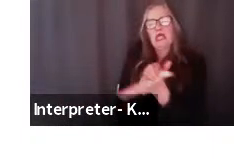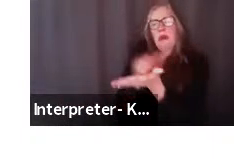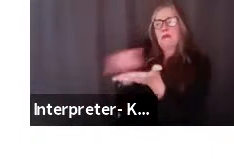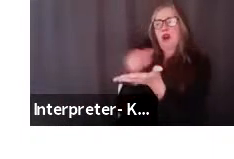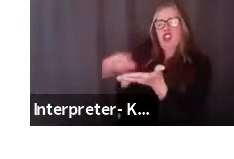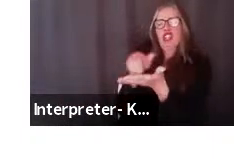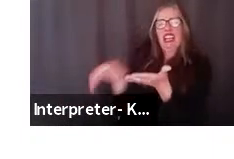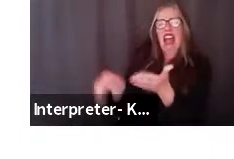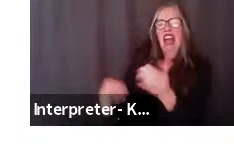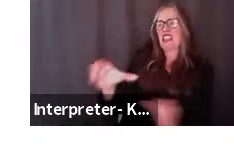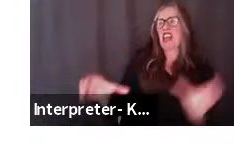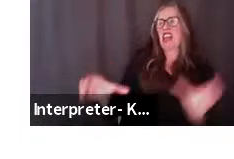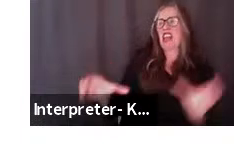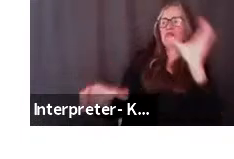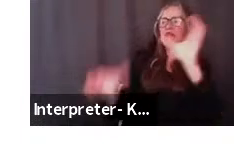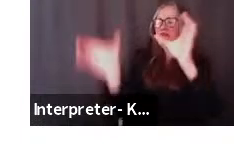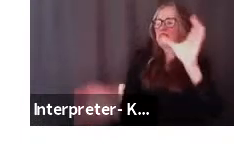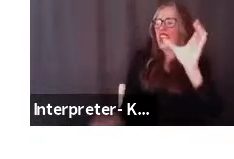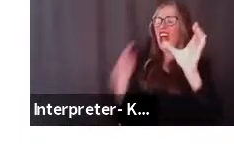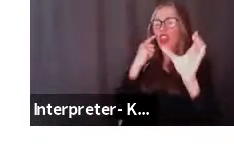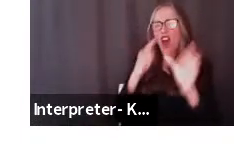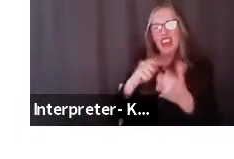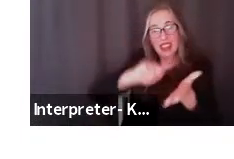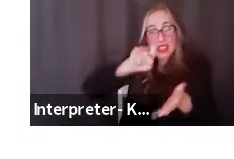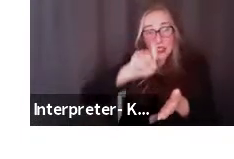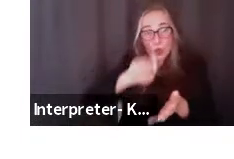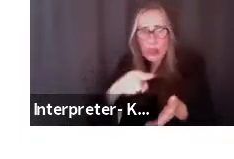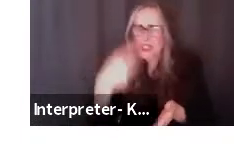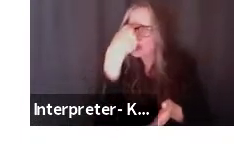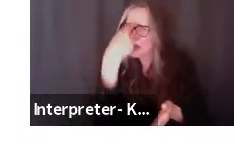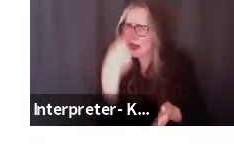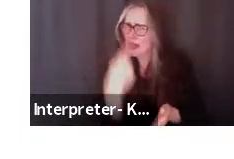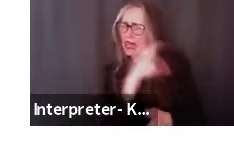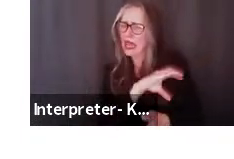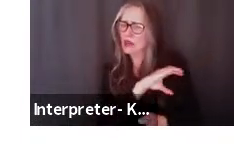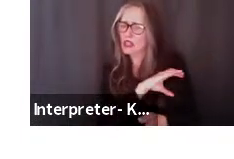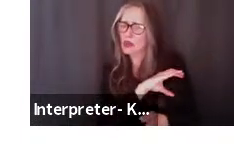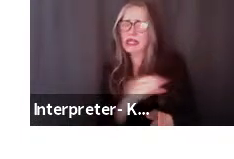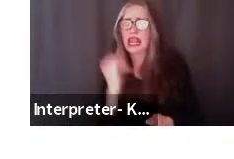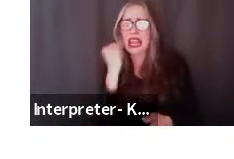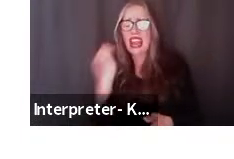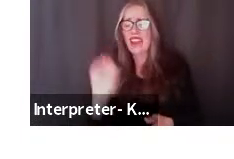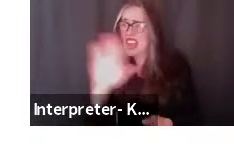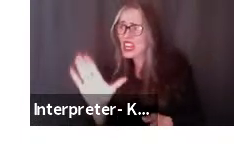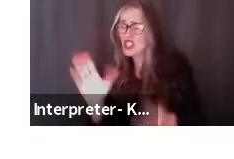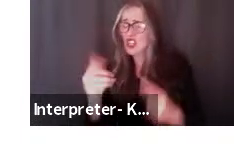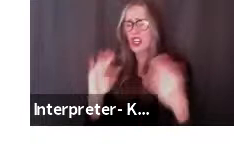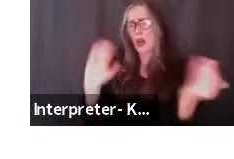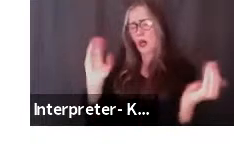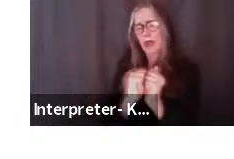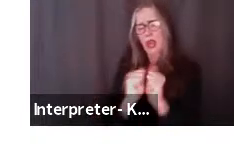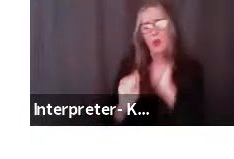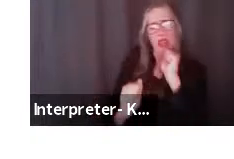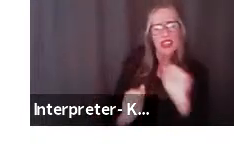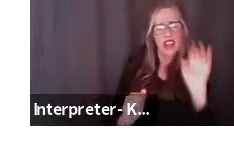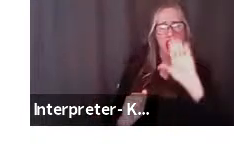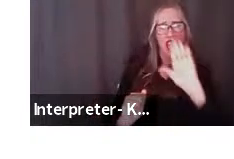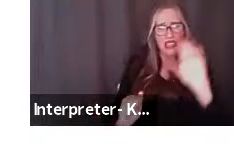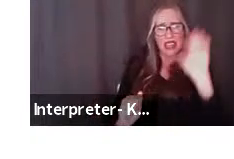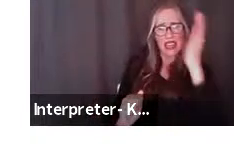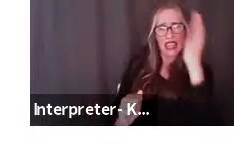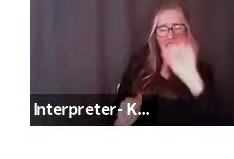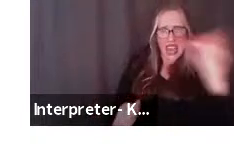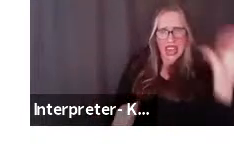following research questions did certain characteristics differ for asian versus non-asian nativity patients recommended for